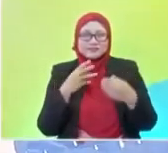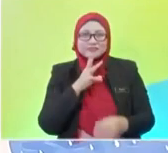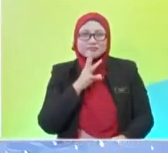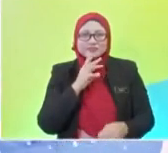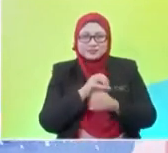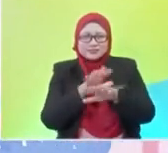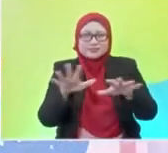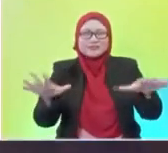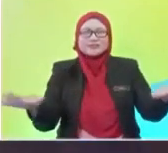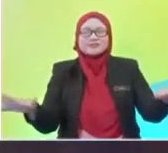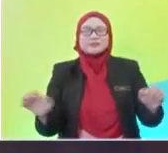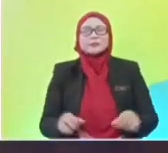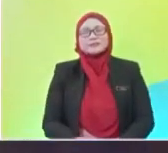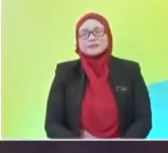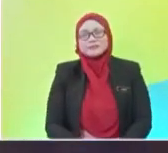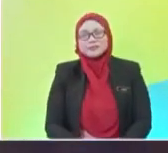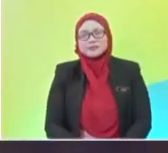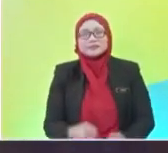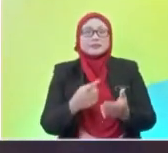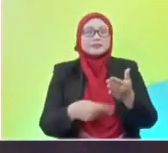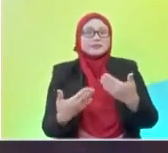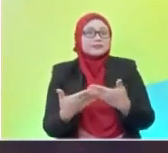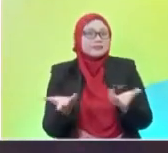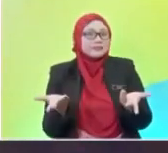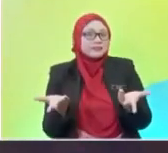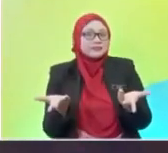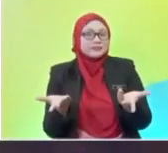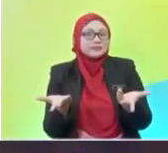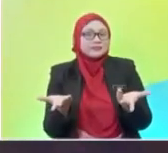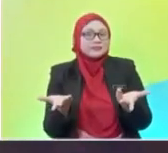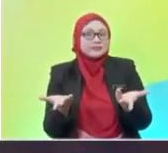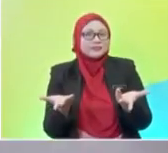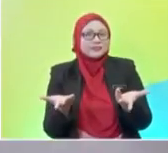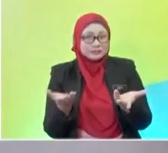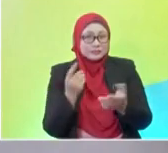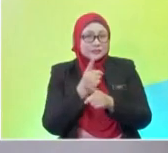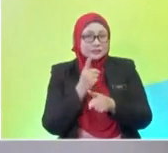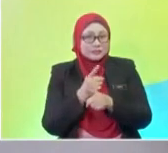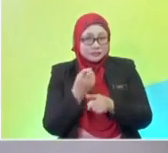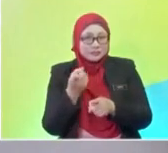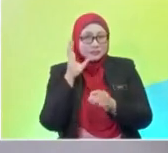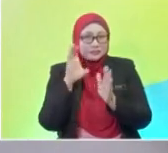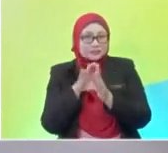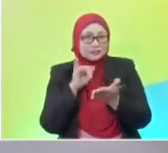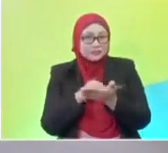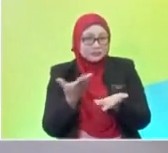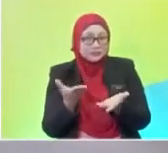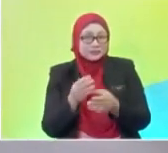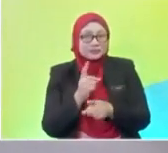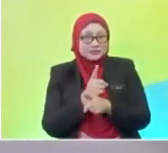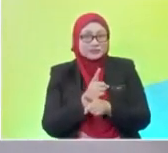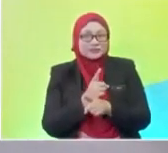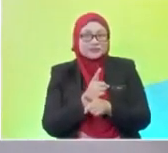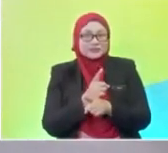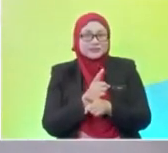everywhere. And what's the next picture? What's the next picture? Is it this? Do we start cleaning up? I don't think so. No, teacher, I think it's